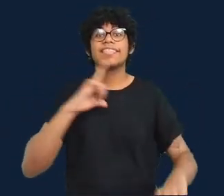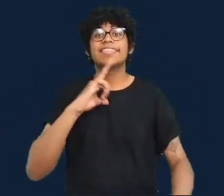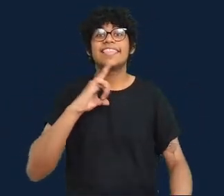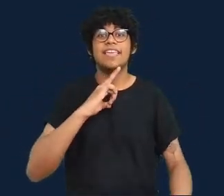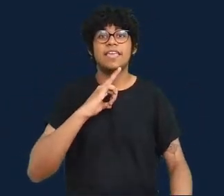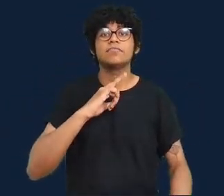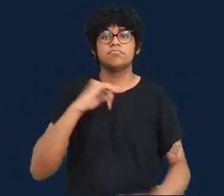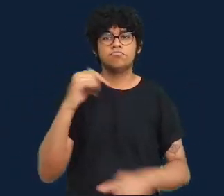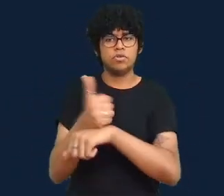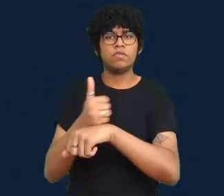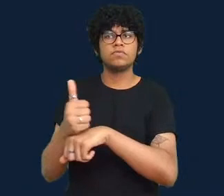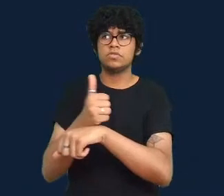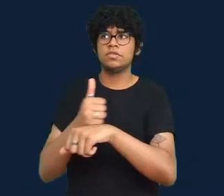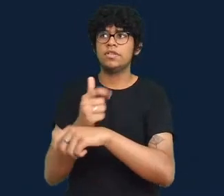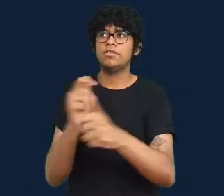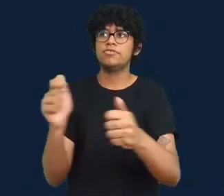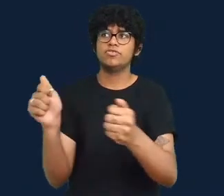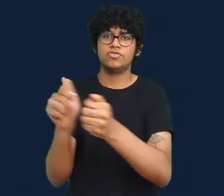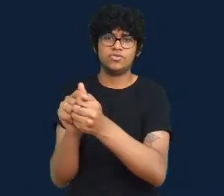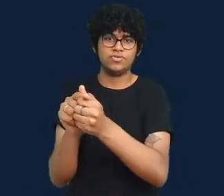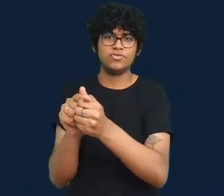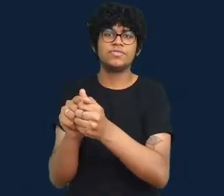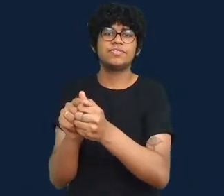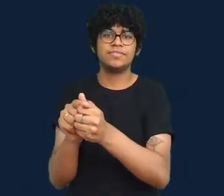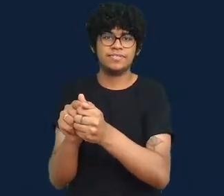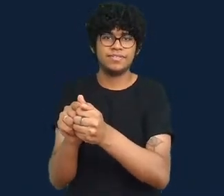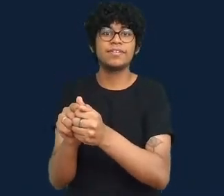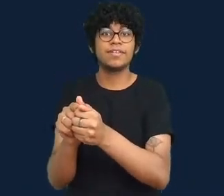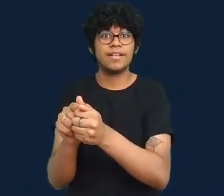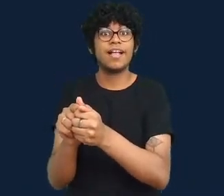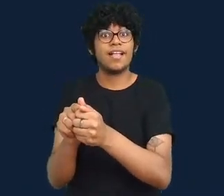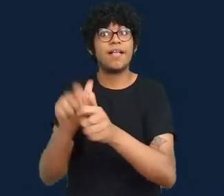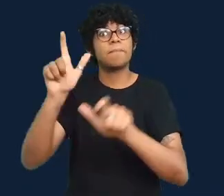charts for that. And what was beautiful, exactly what you're